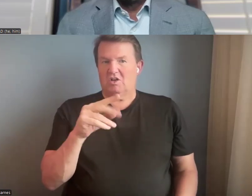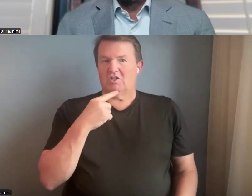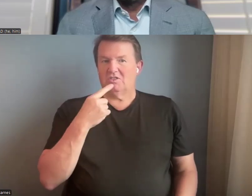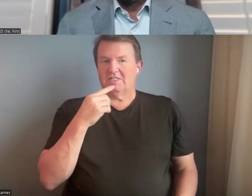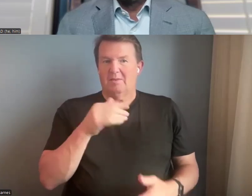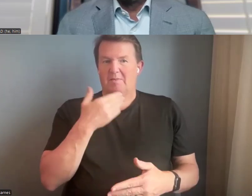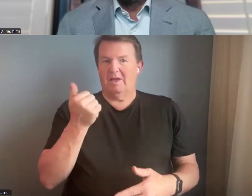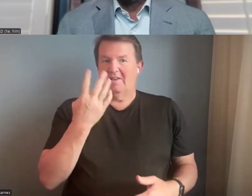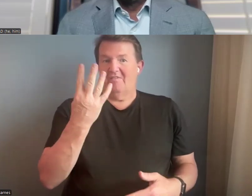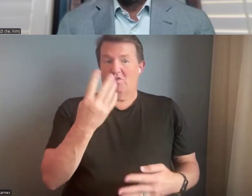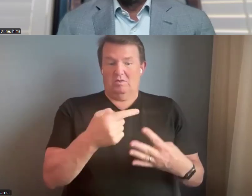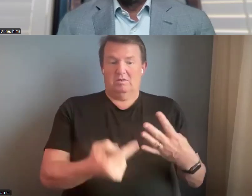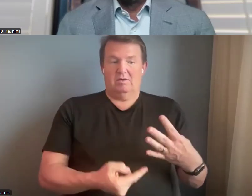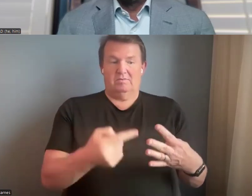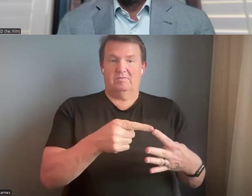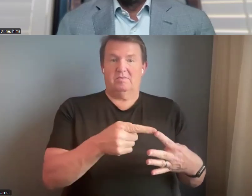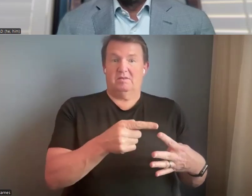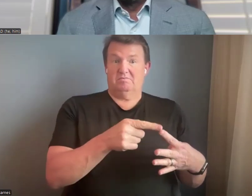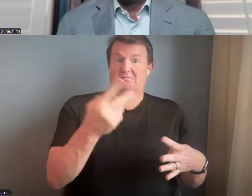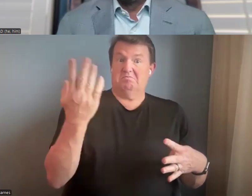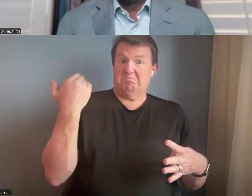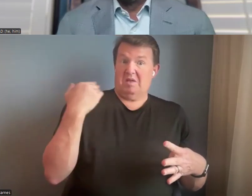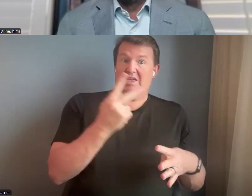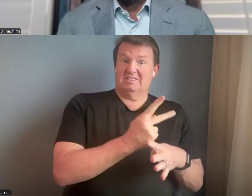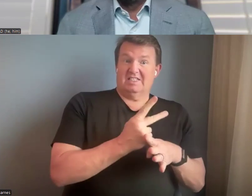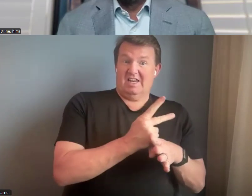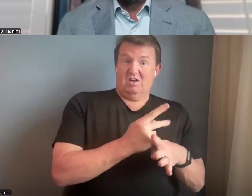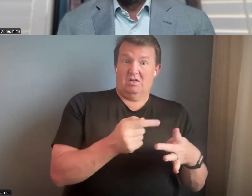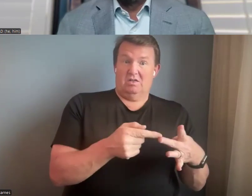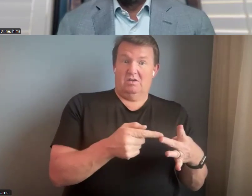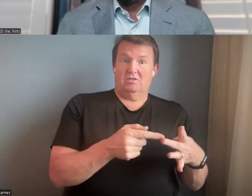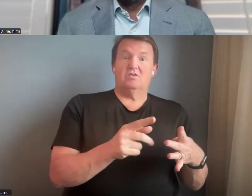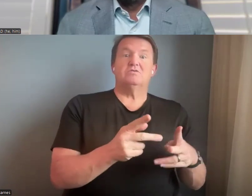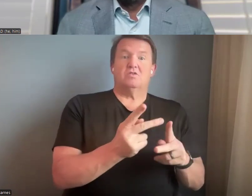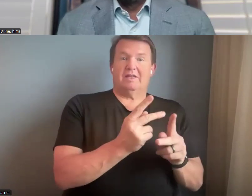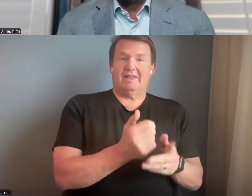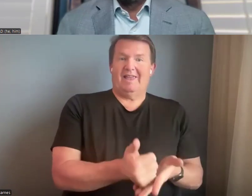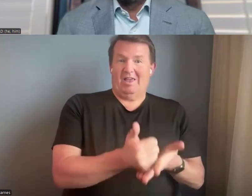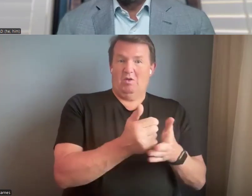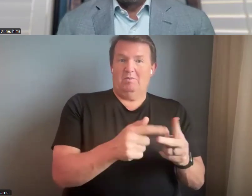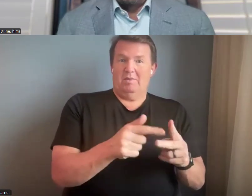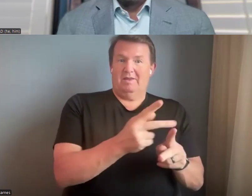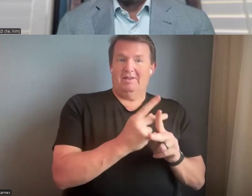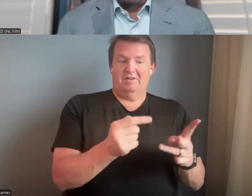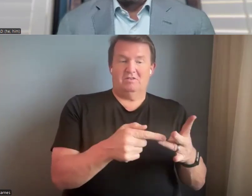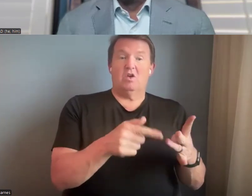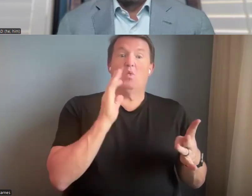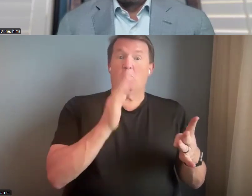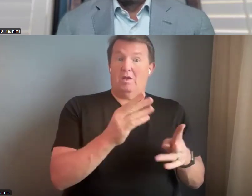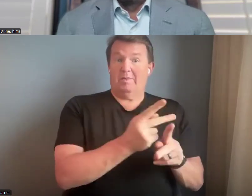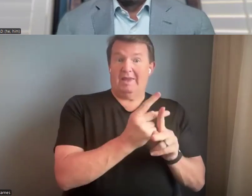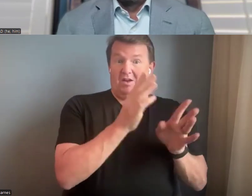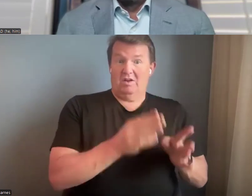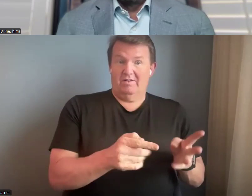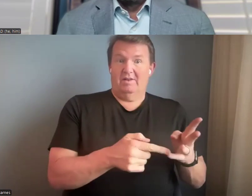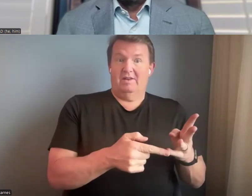world: those who have been caregivers, those who are currently caregivers, those who will be caregivers, and those who